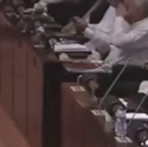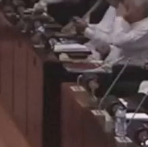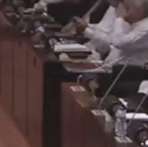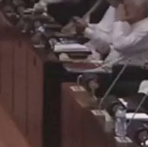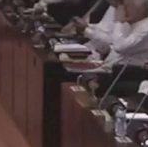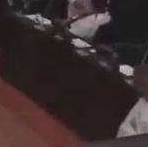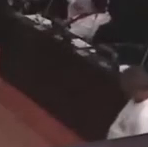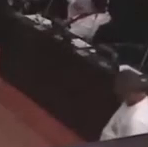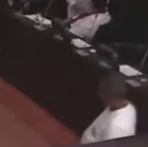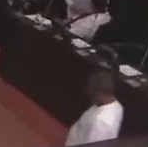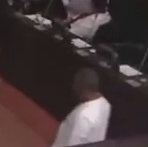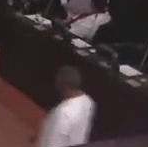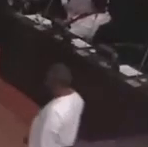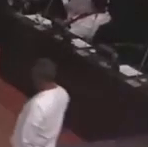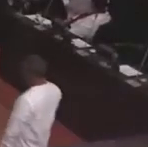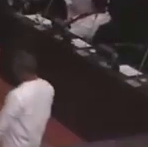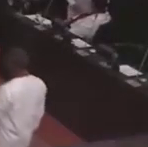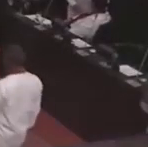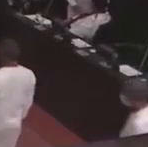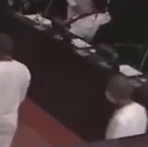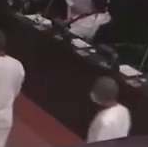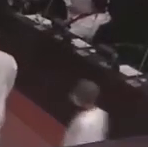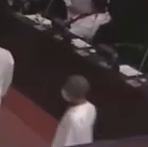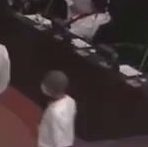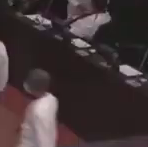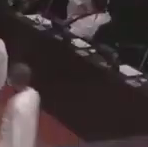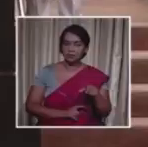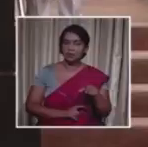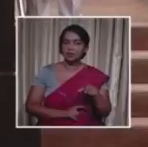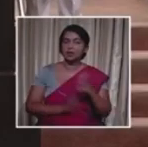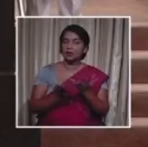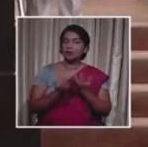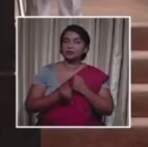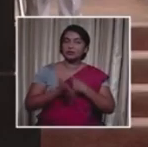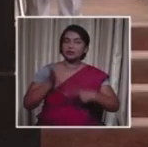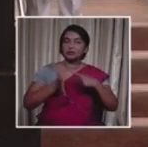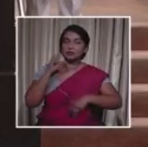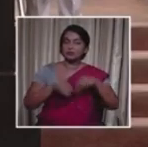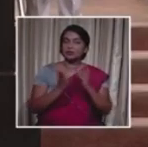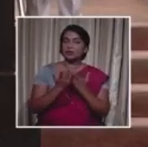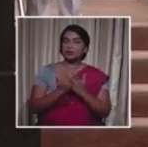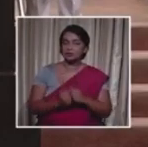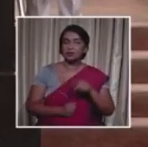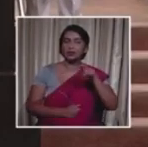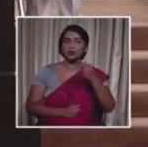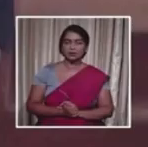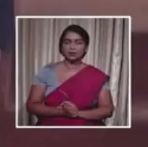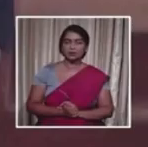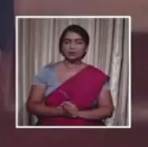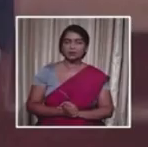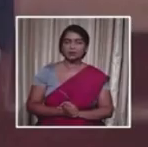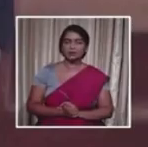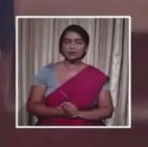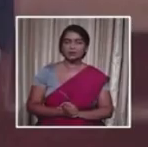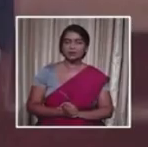73-year-old Wickremesinghe, who has served as Prime Minister a record 6 times, said that Sri Lanka is in a very difficult